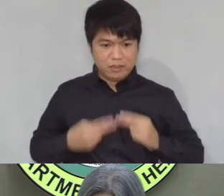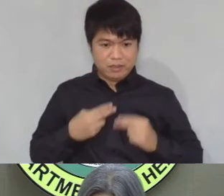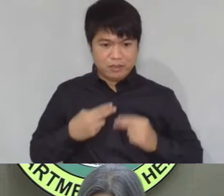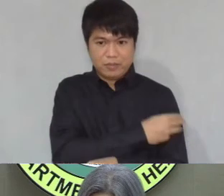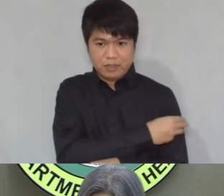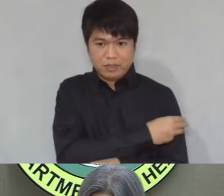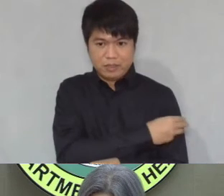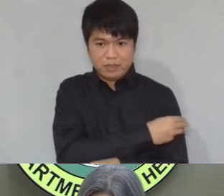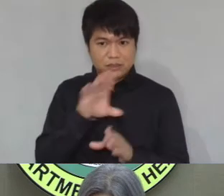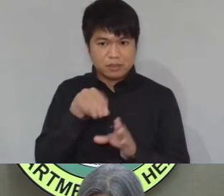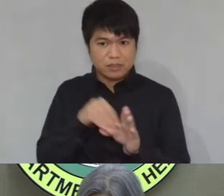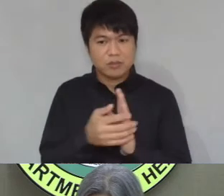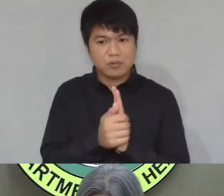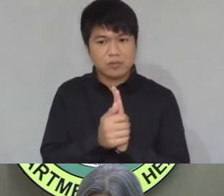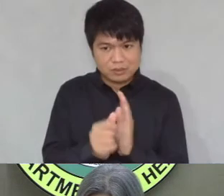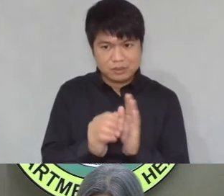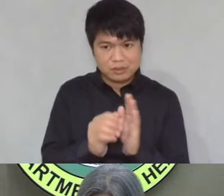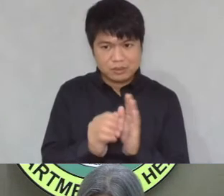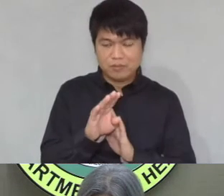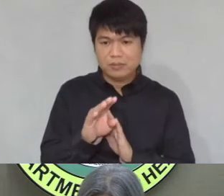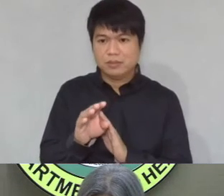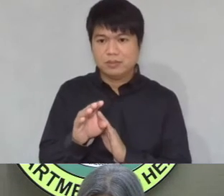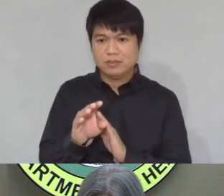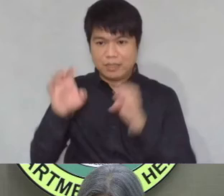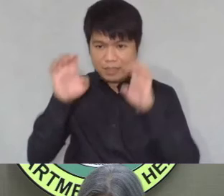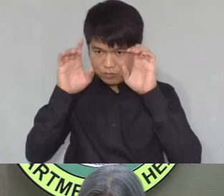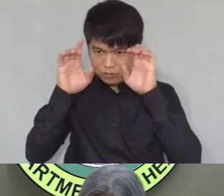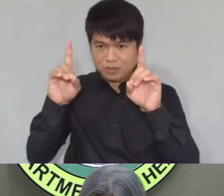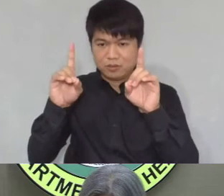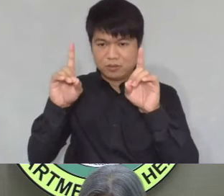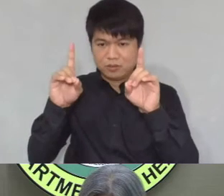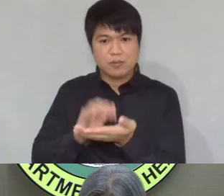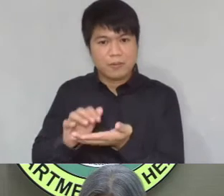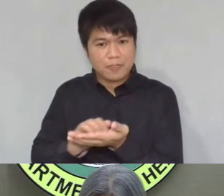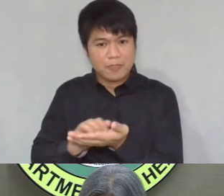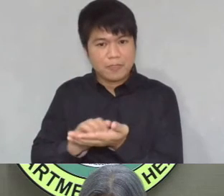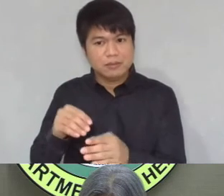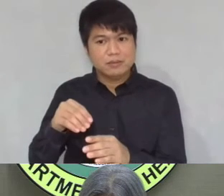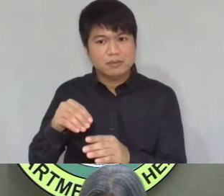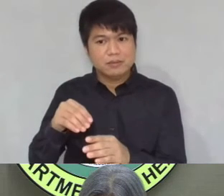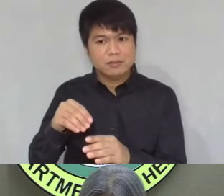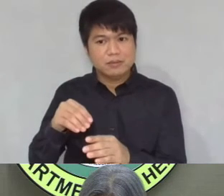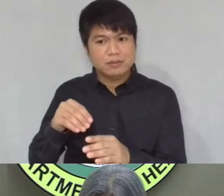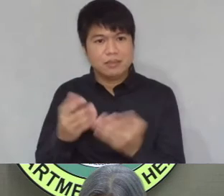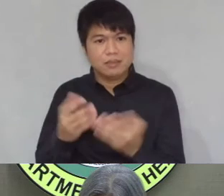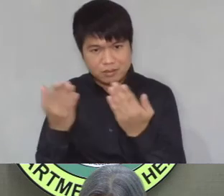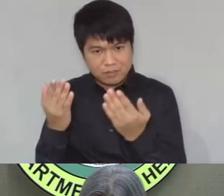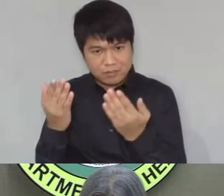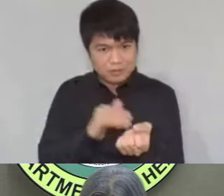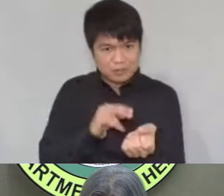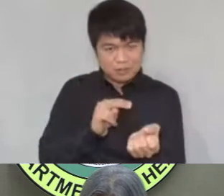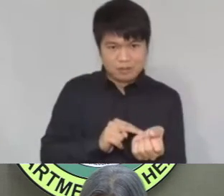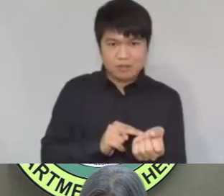that kind of cultural competency, weaving into telehealth education among in-service as